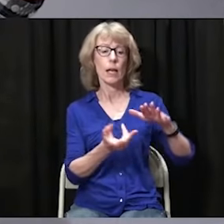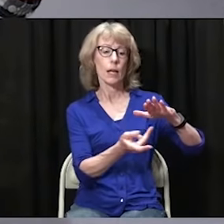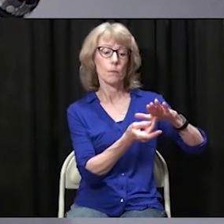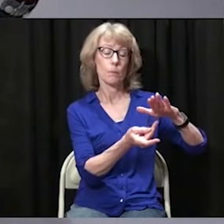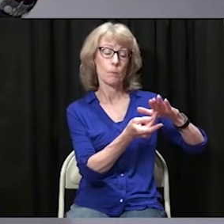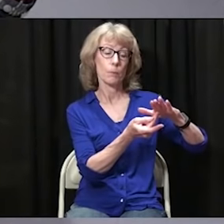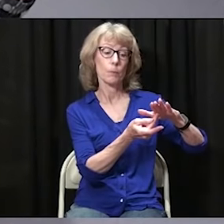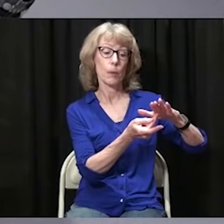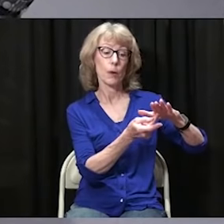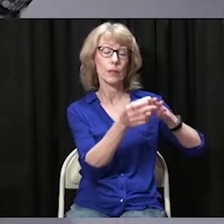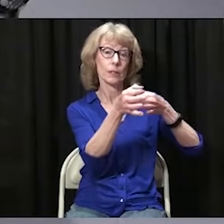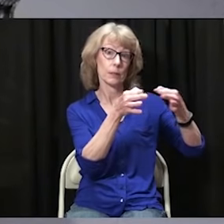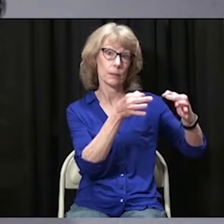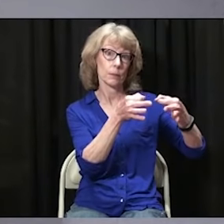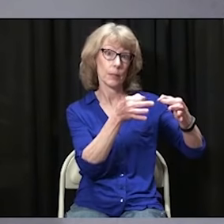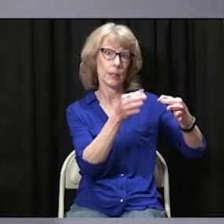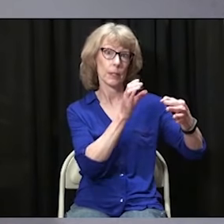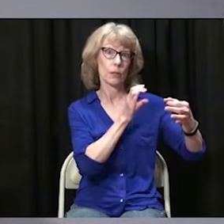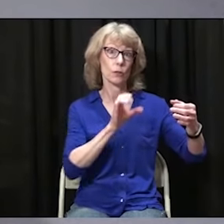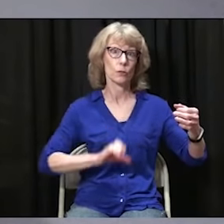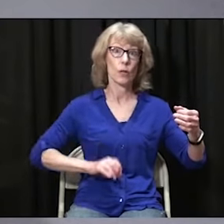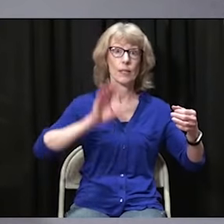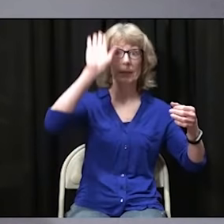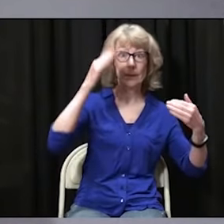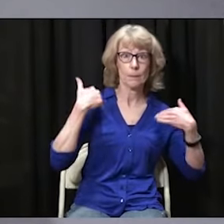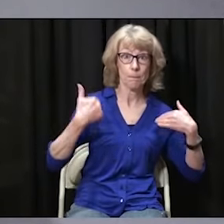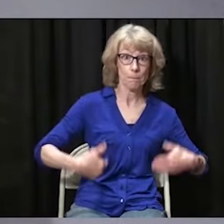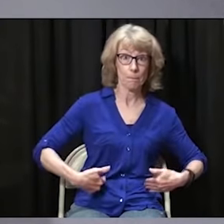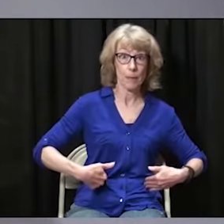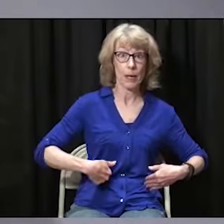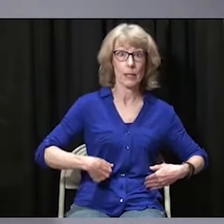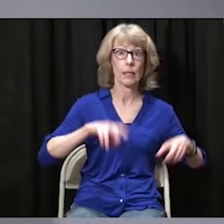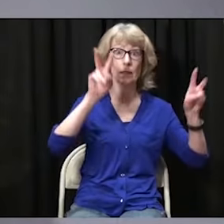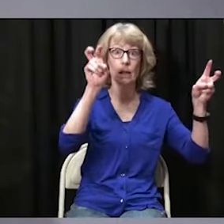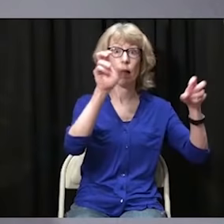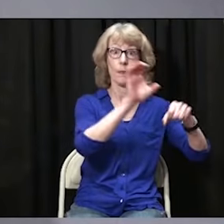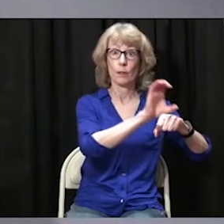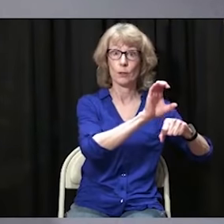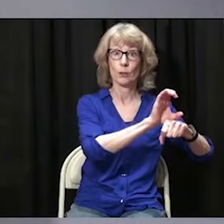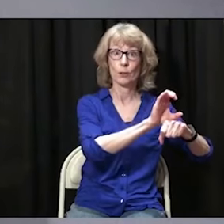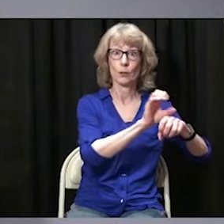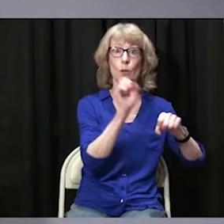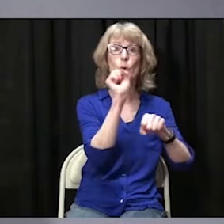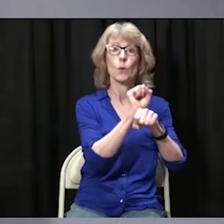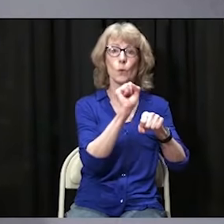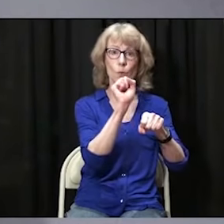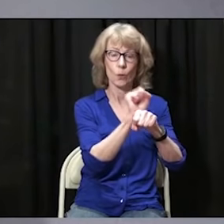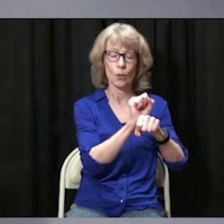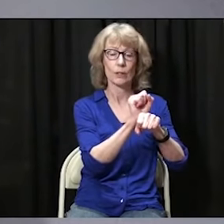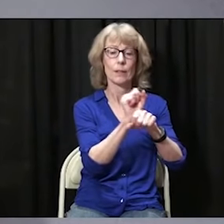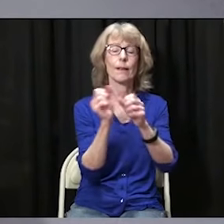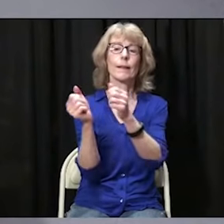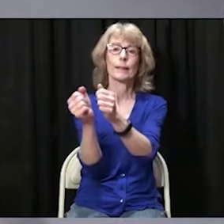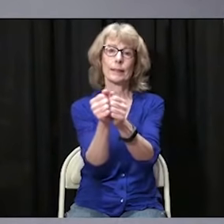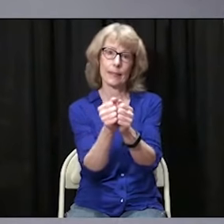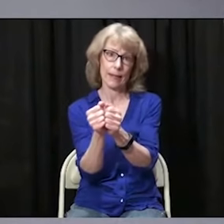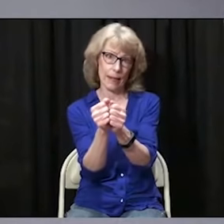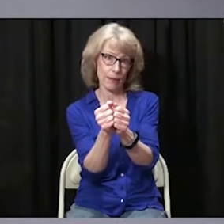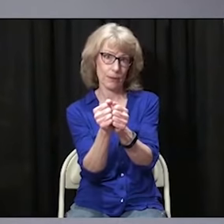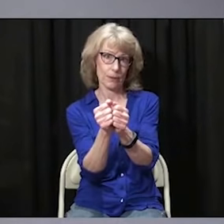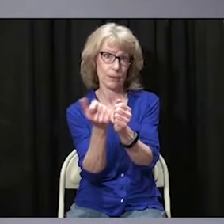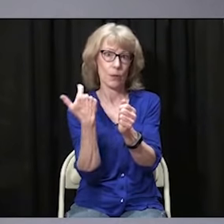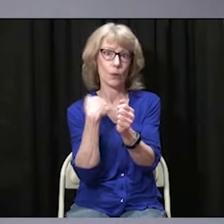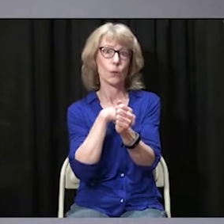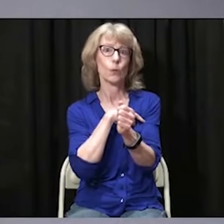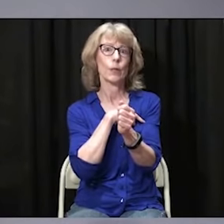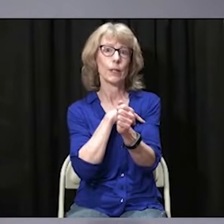Christ should work the same way. We are in this together. Now, I want to read the